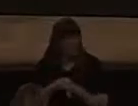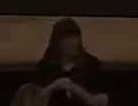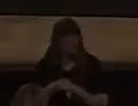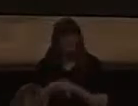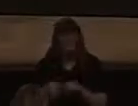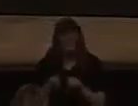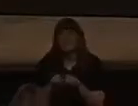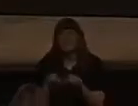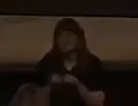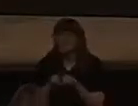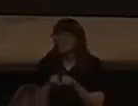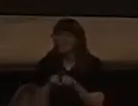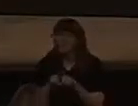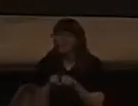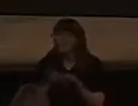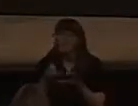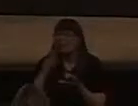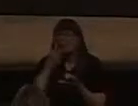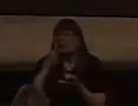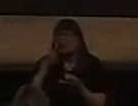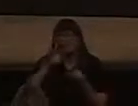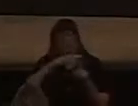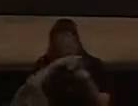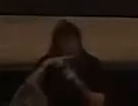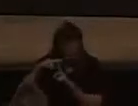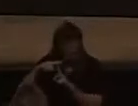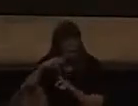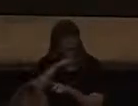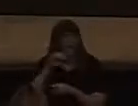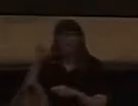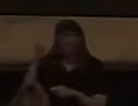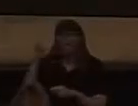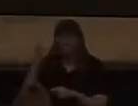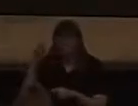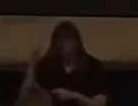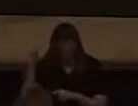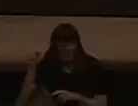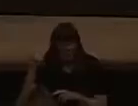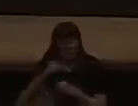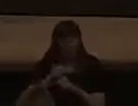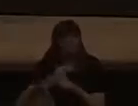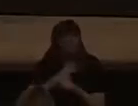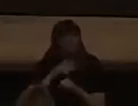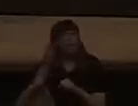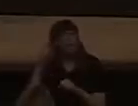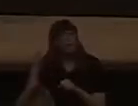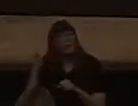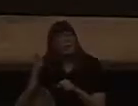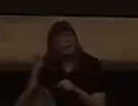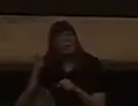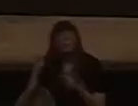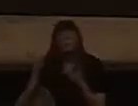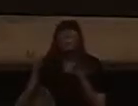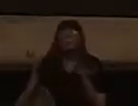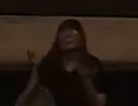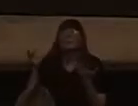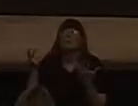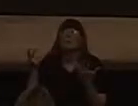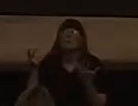looking into typology and font that may make our website not only in terms